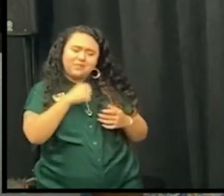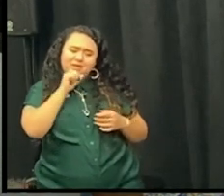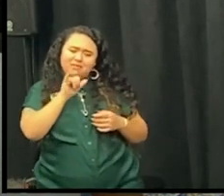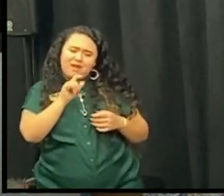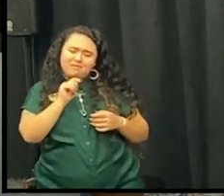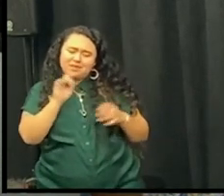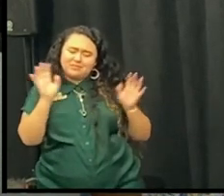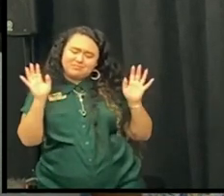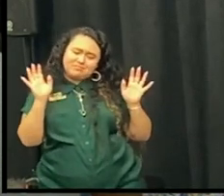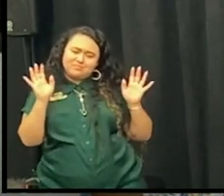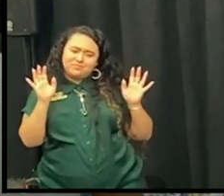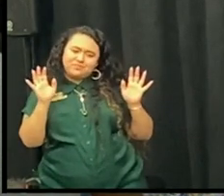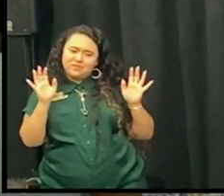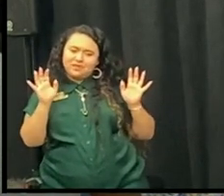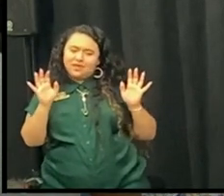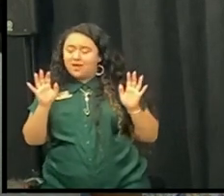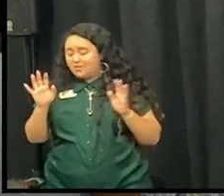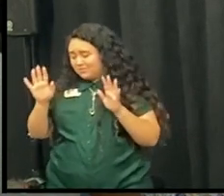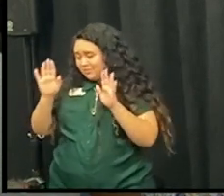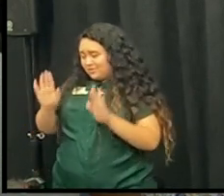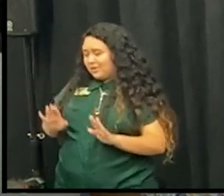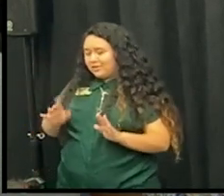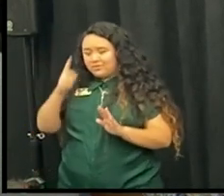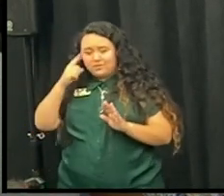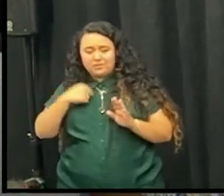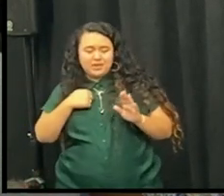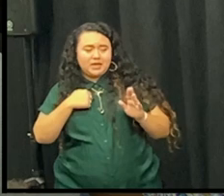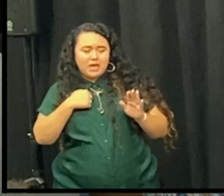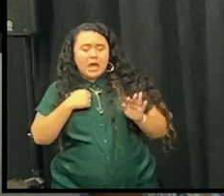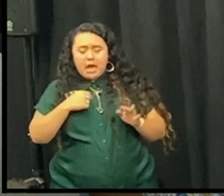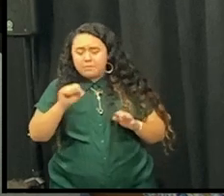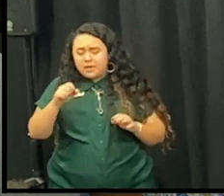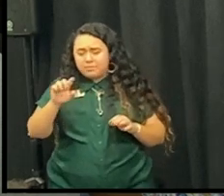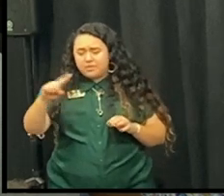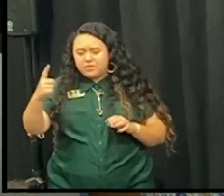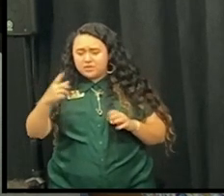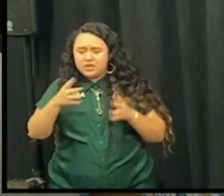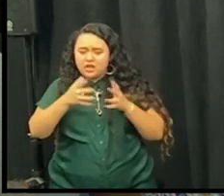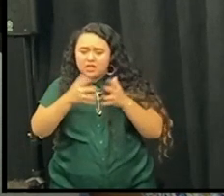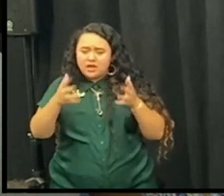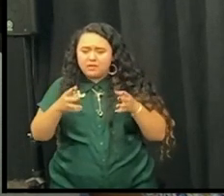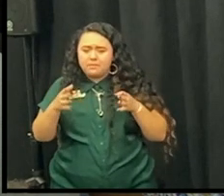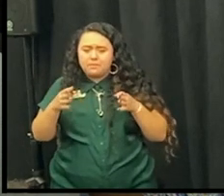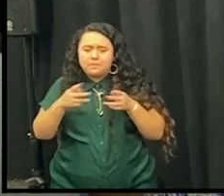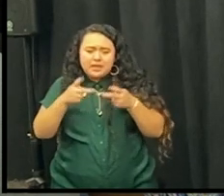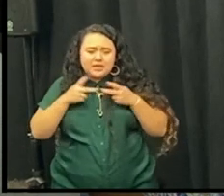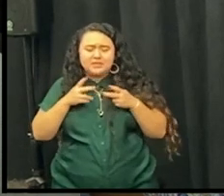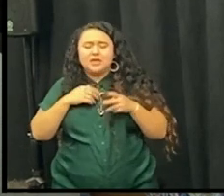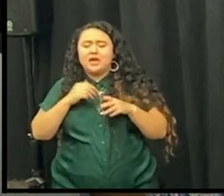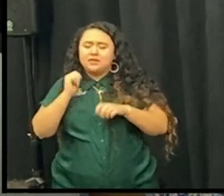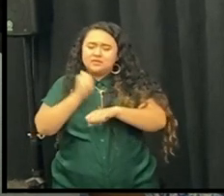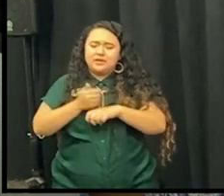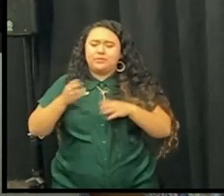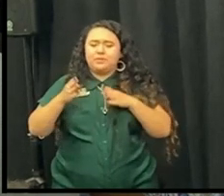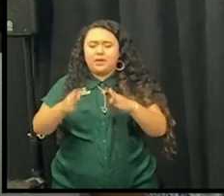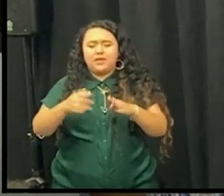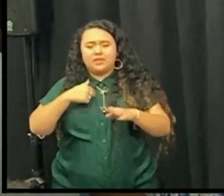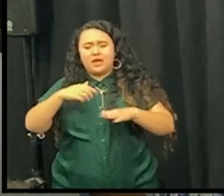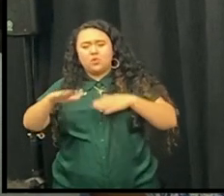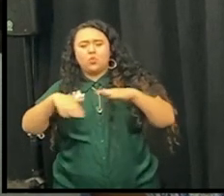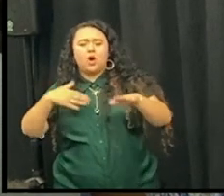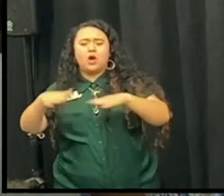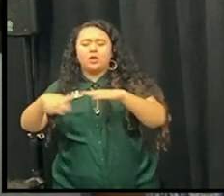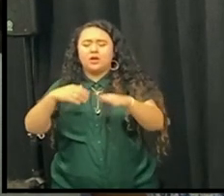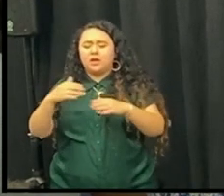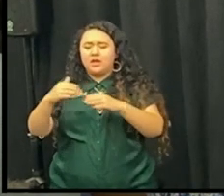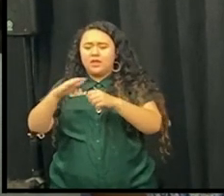know, I mean, not to say that I'm the first in a lot of places, but you get to forge your own path. You get to walk on it, and the pressure that people